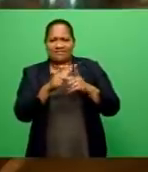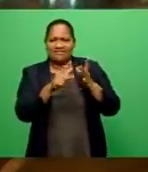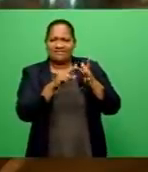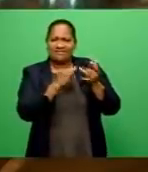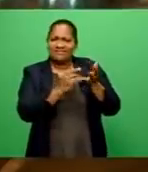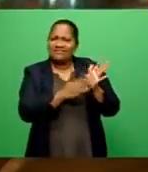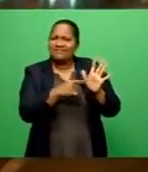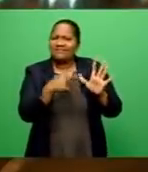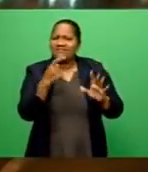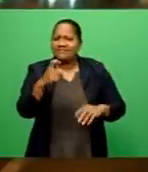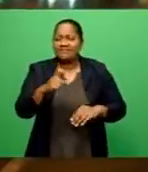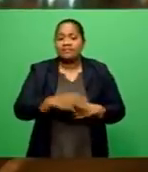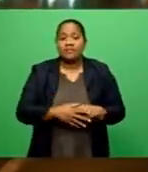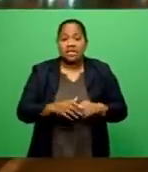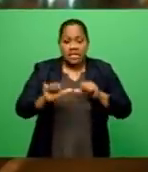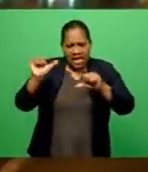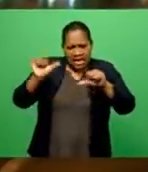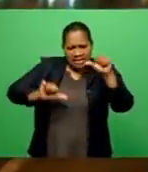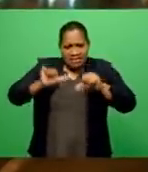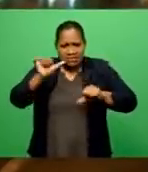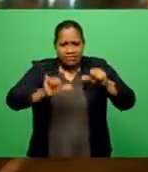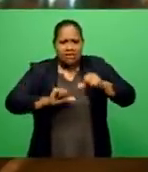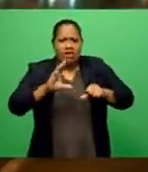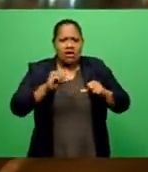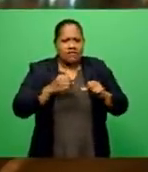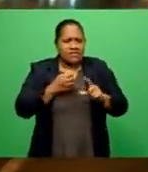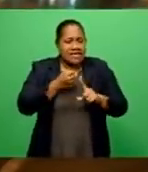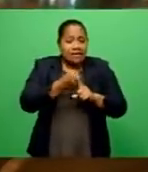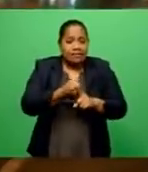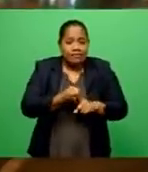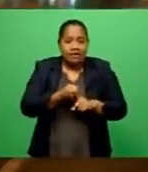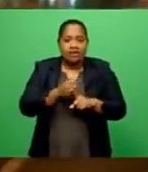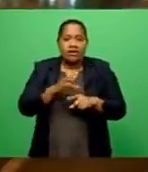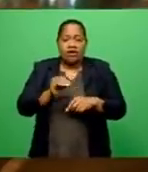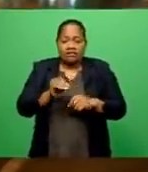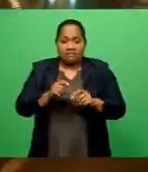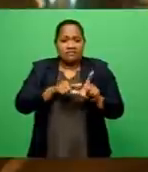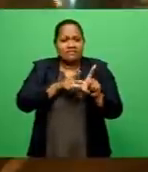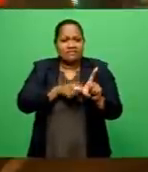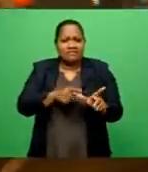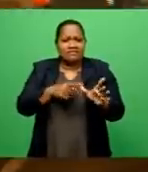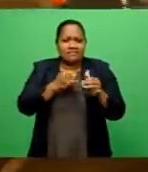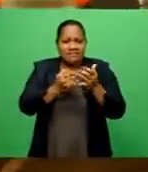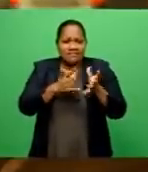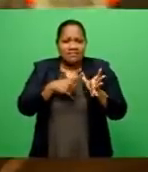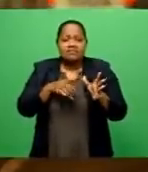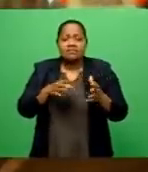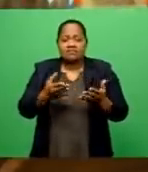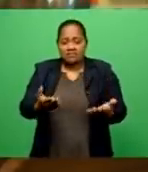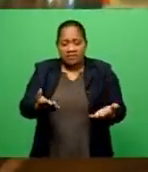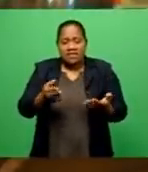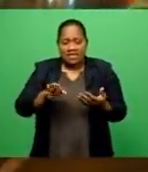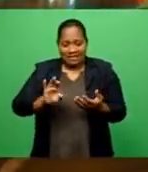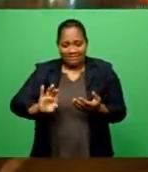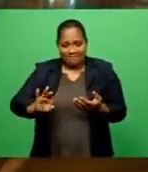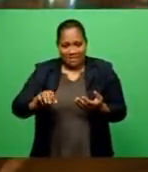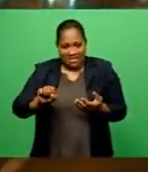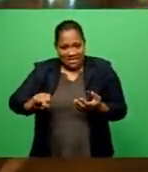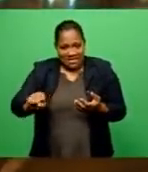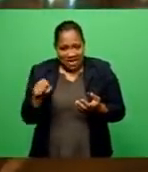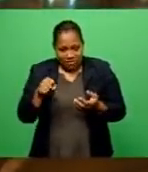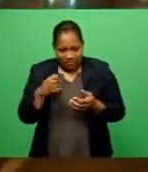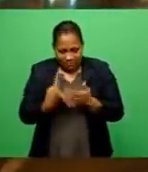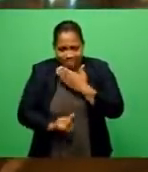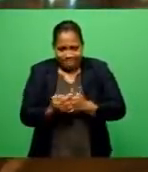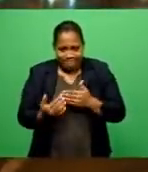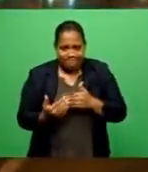Edwin, the assessment on the impact of Tropical Cyclone Yasa over most parts of Fiji is yet to be carried out. The Prime Minister and members of Cabinet